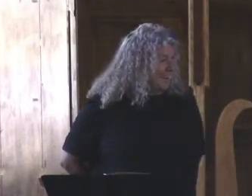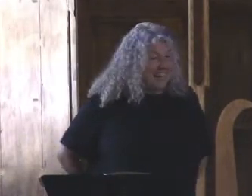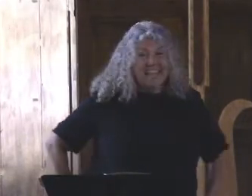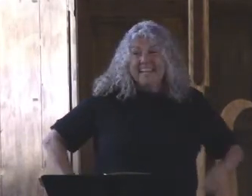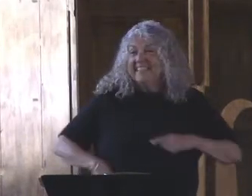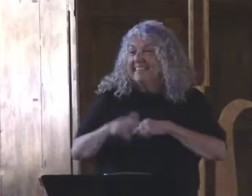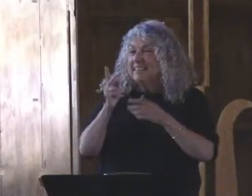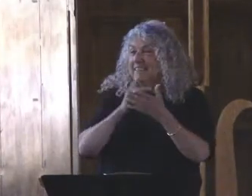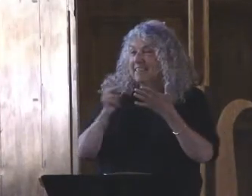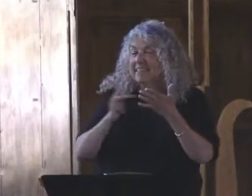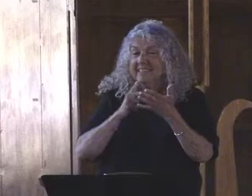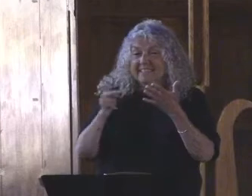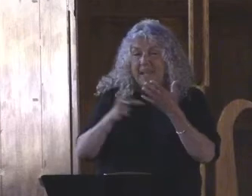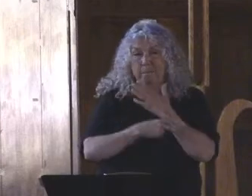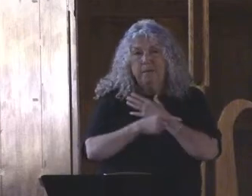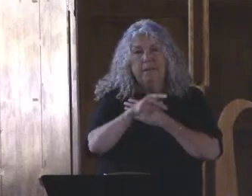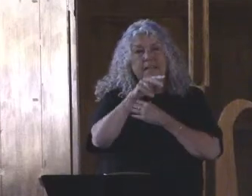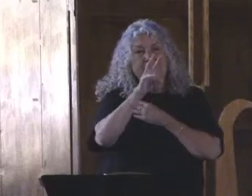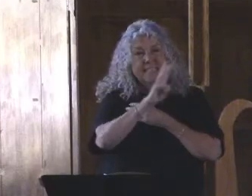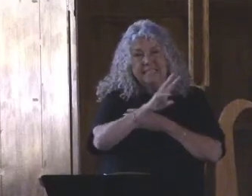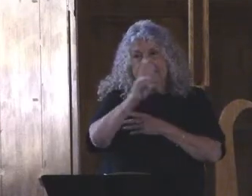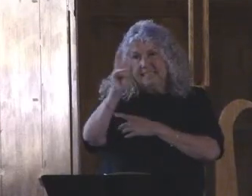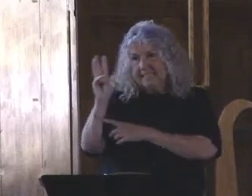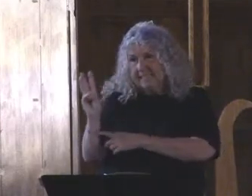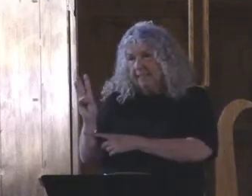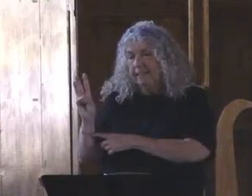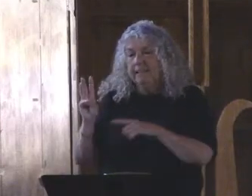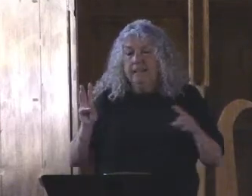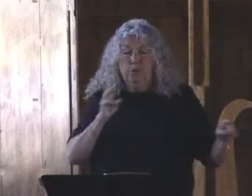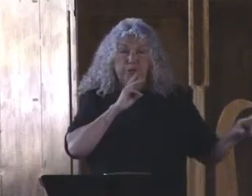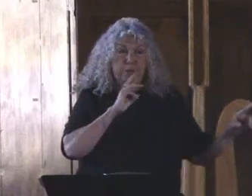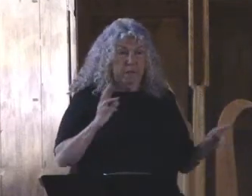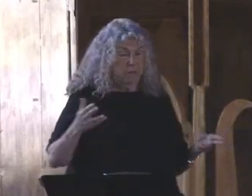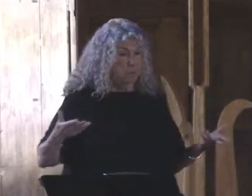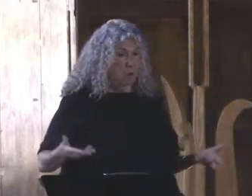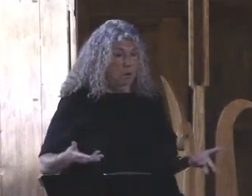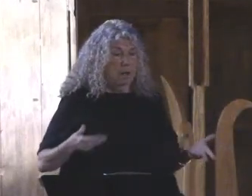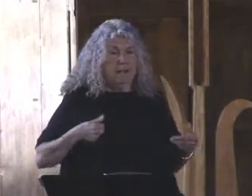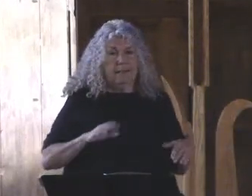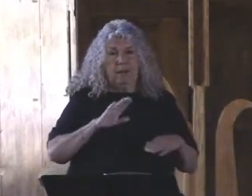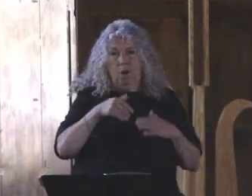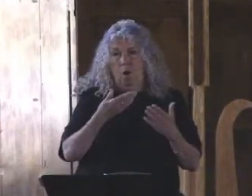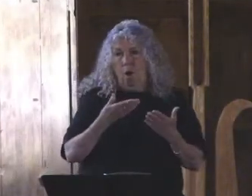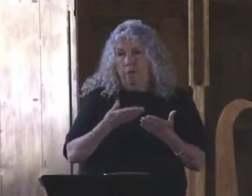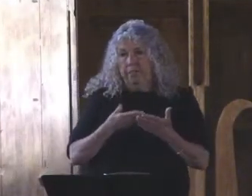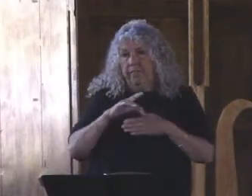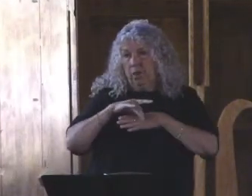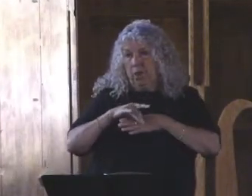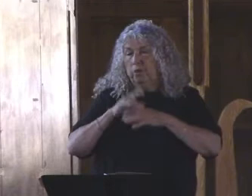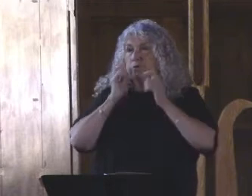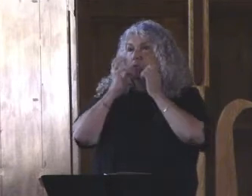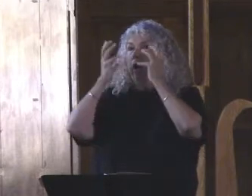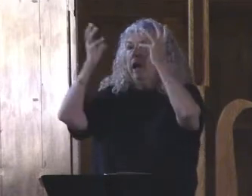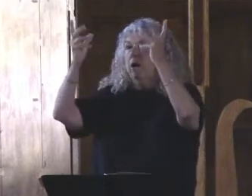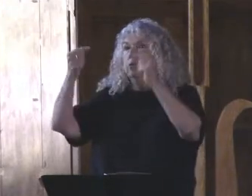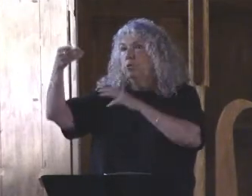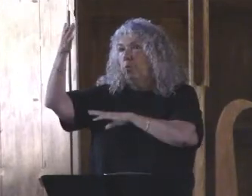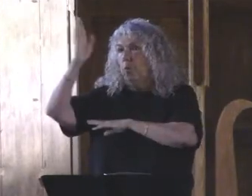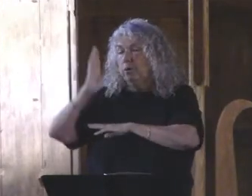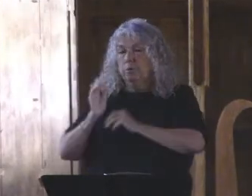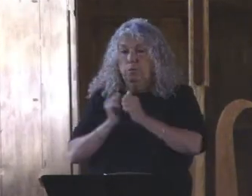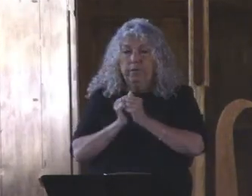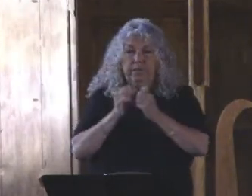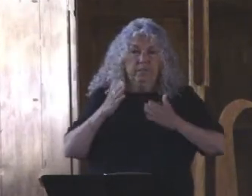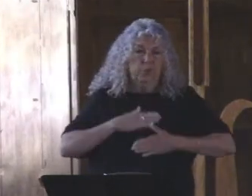Today's psalm is from Psalm 66. The psalm response is, let all the earth cry out to God with